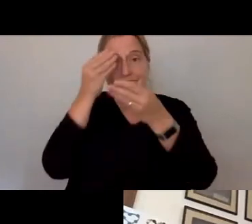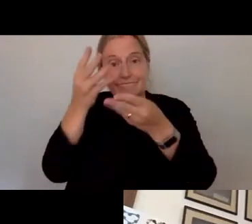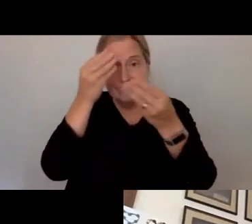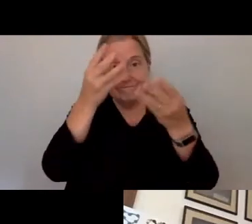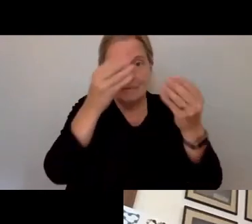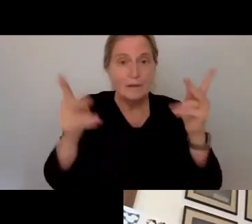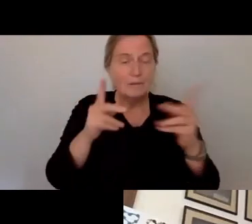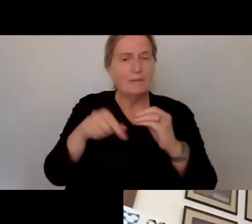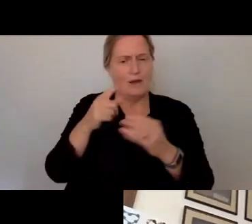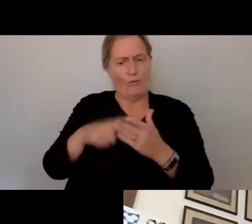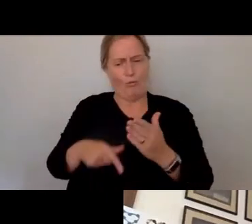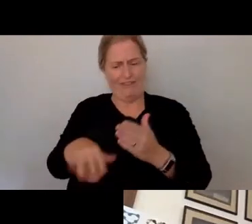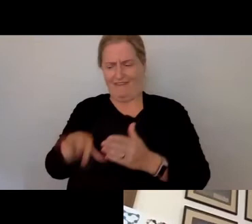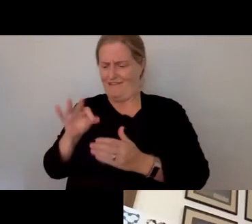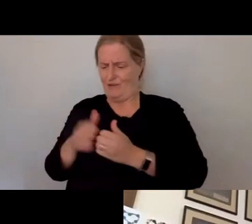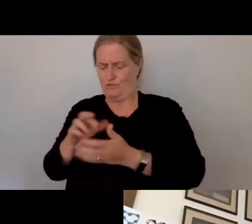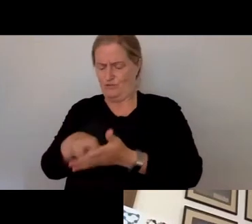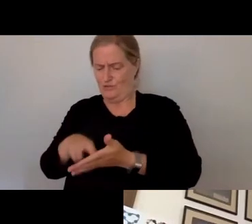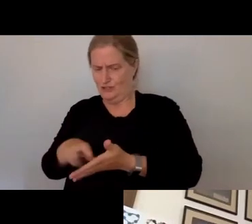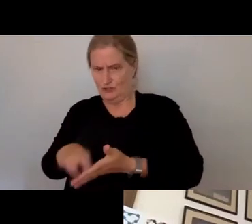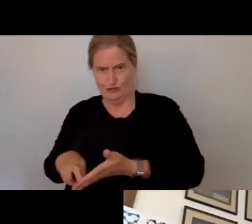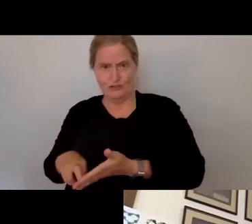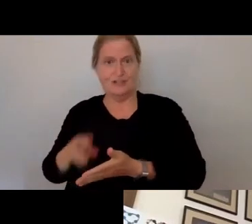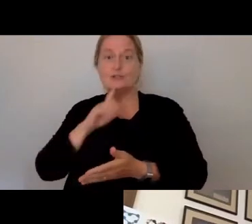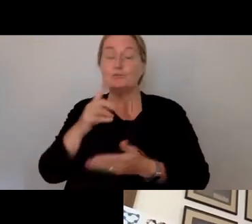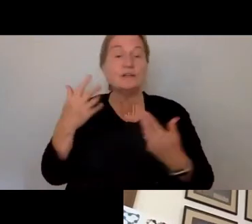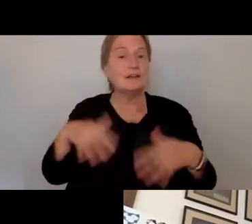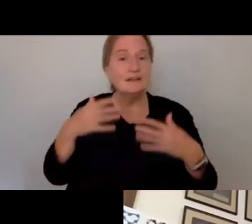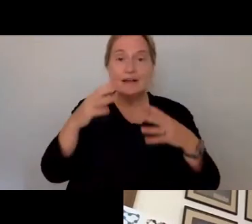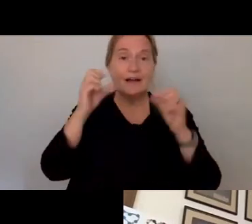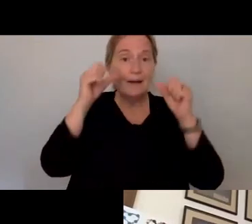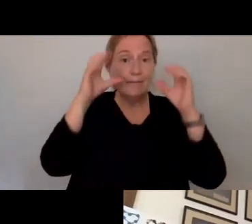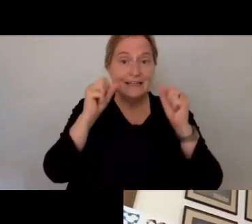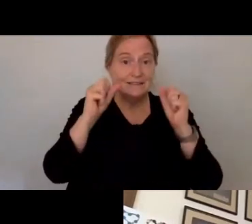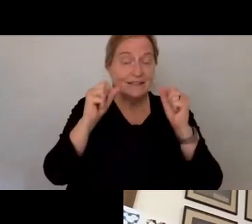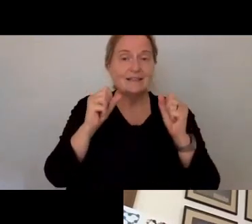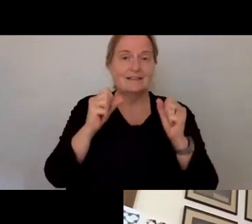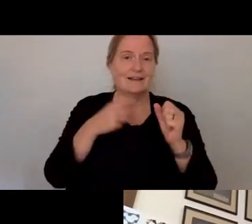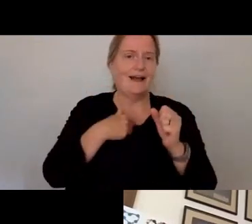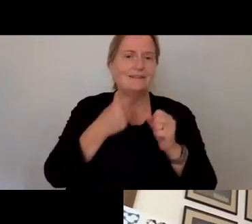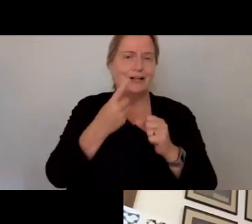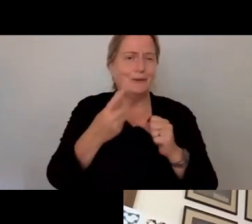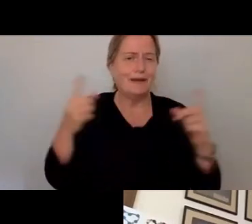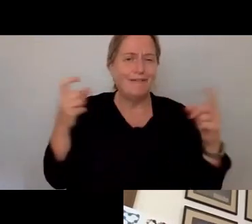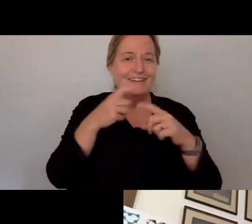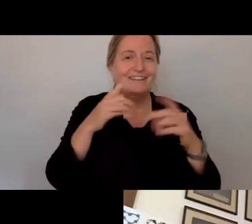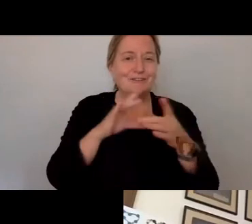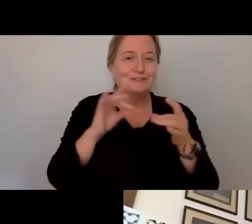finding. And it's amazing. I'll give you an example. You want to get wonky. There was one